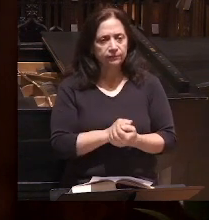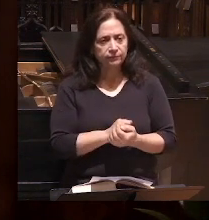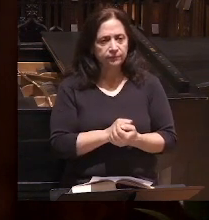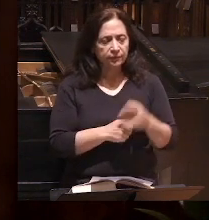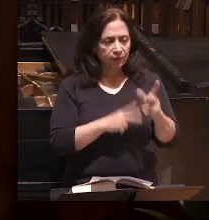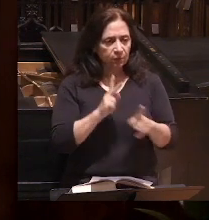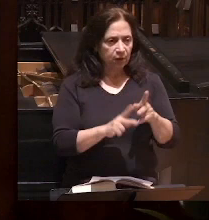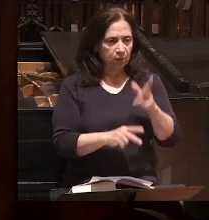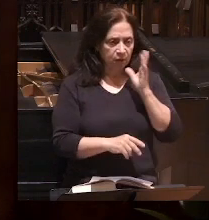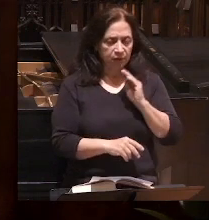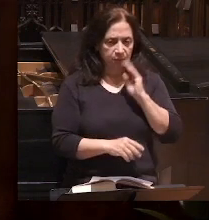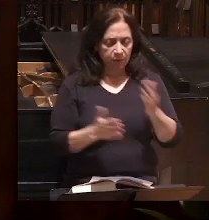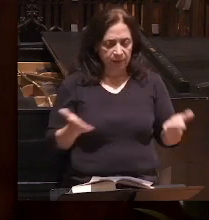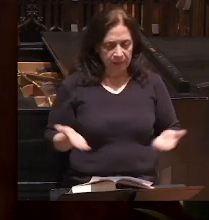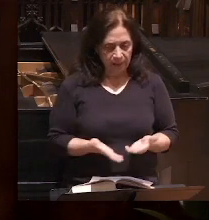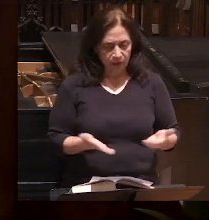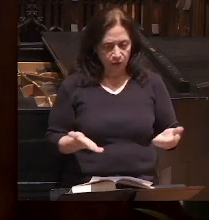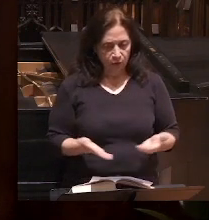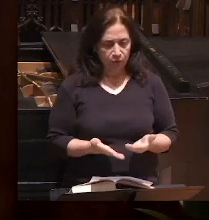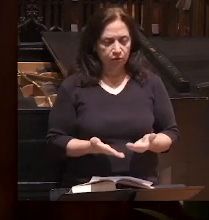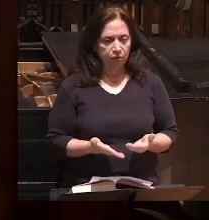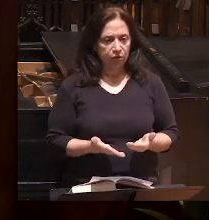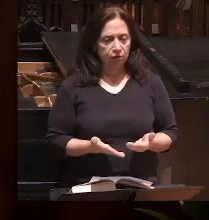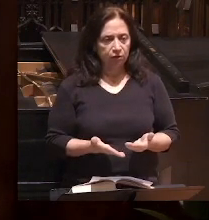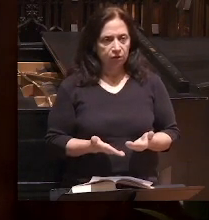that people are experiencing here.